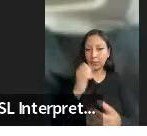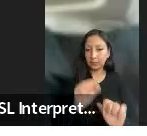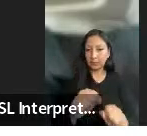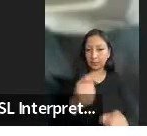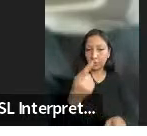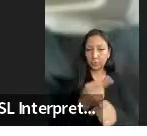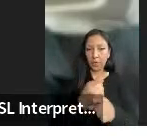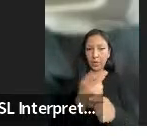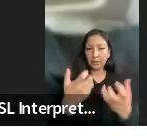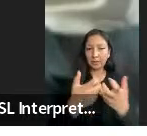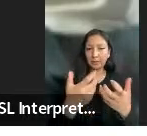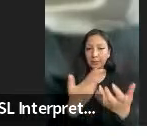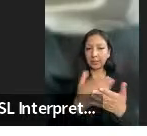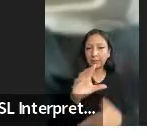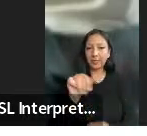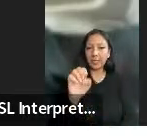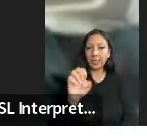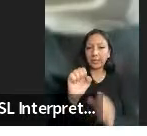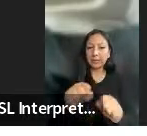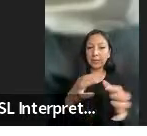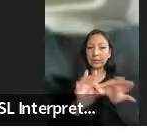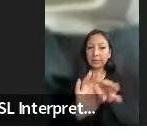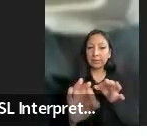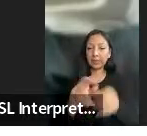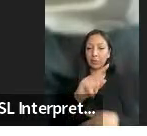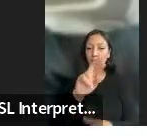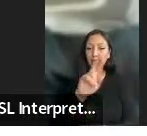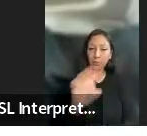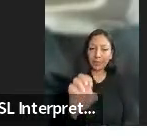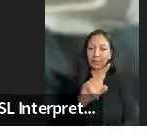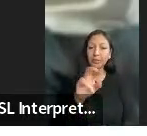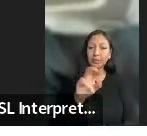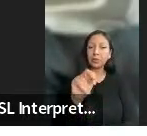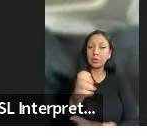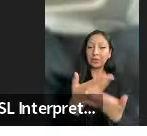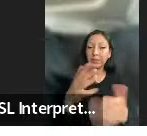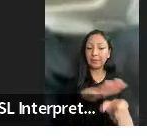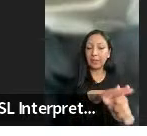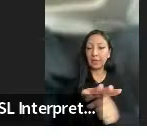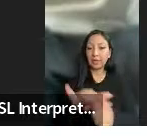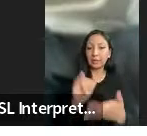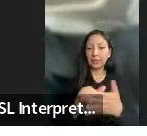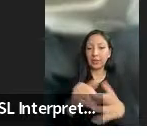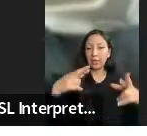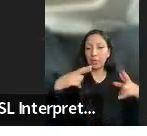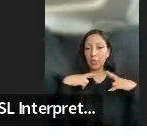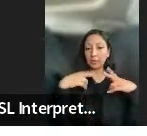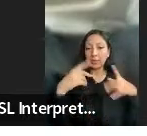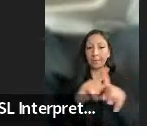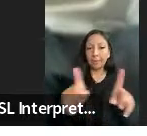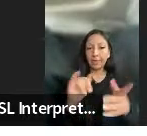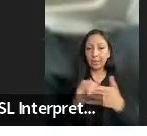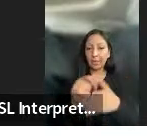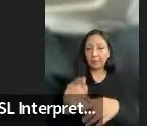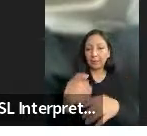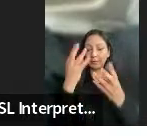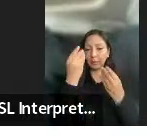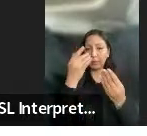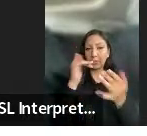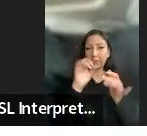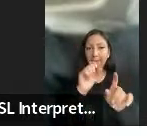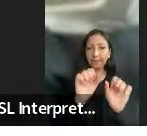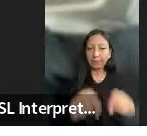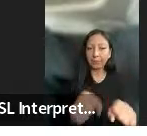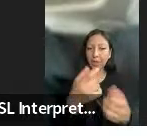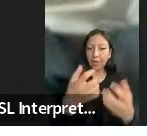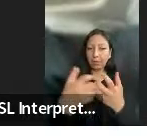appropriate in some cases to simply rezone some areas that are residential, but that you consider appropriate for a grid